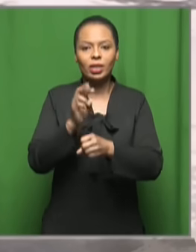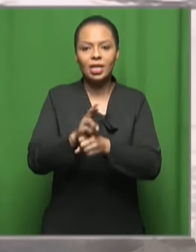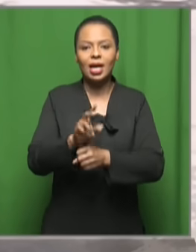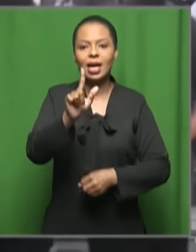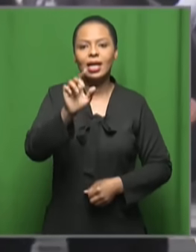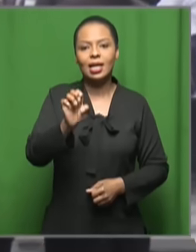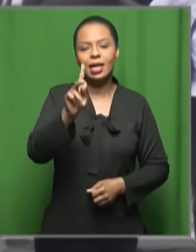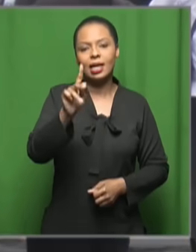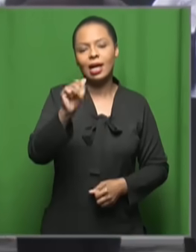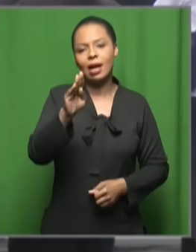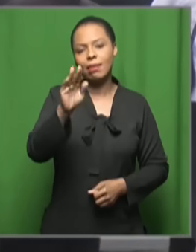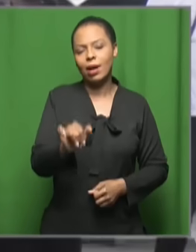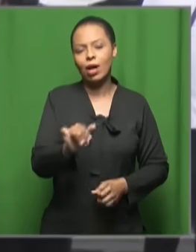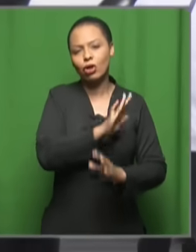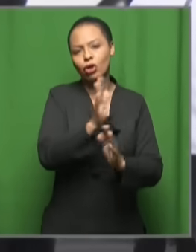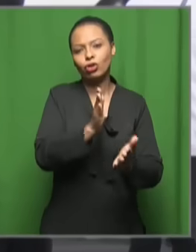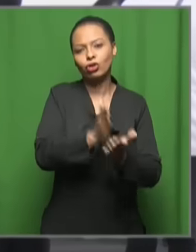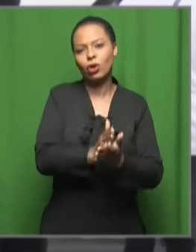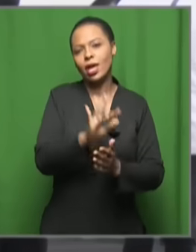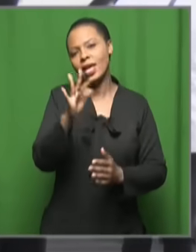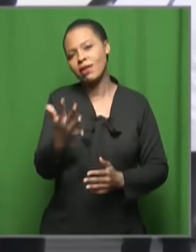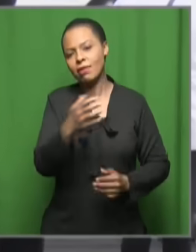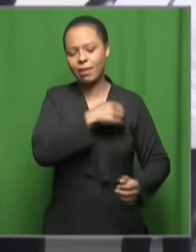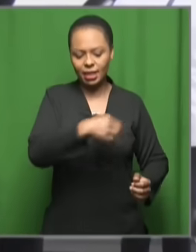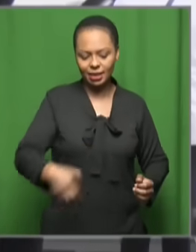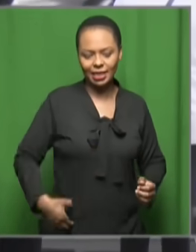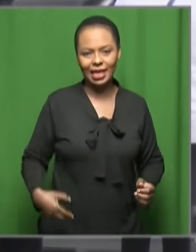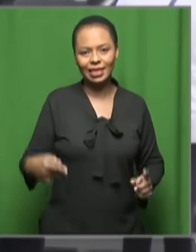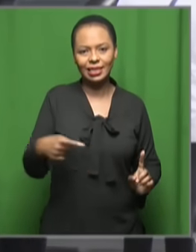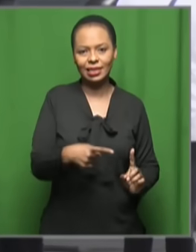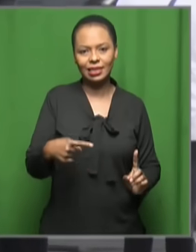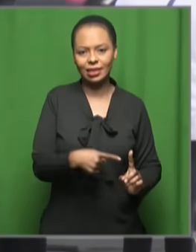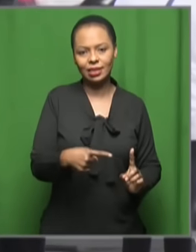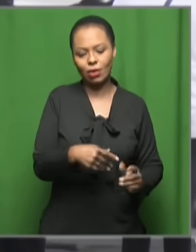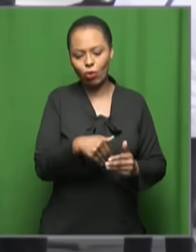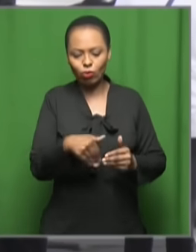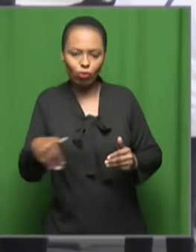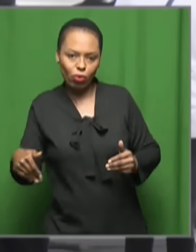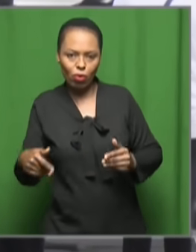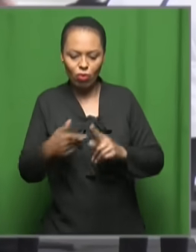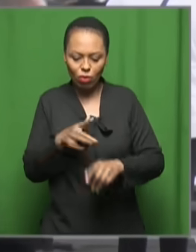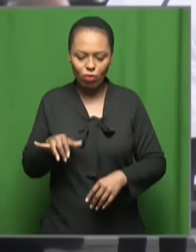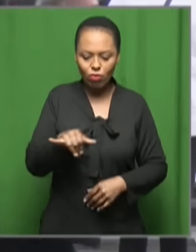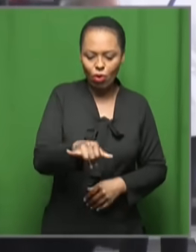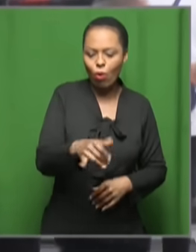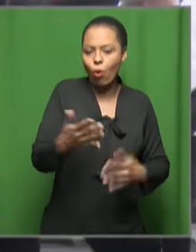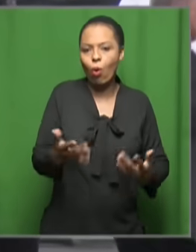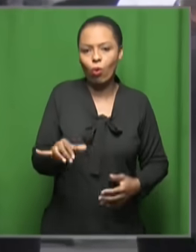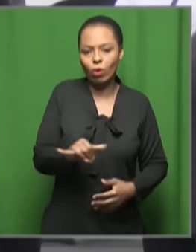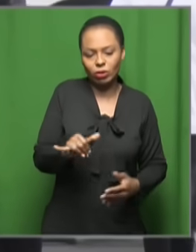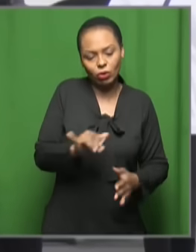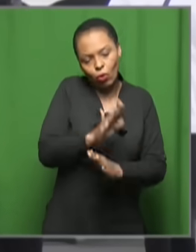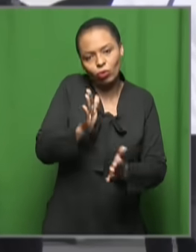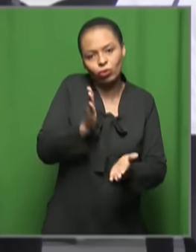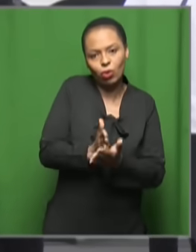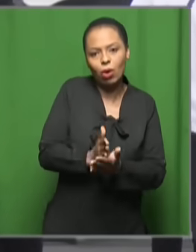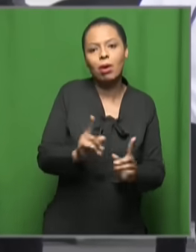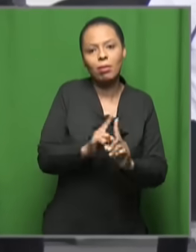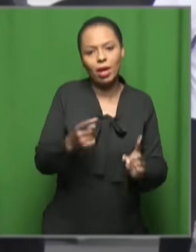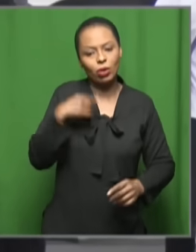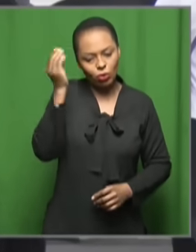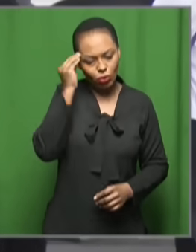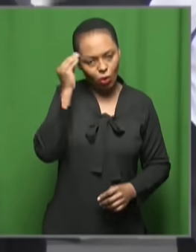at this stage if the president is still to disembark, but we definitely know that there is a delegation from Indonesia